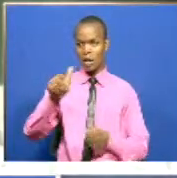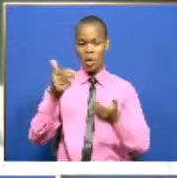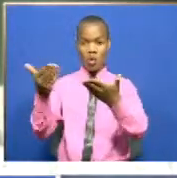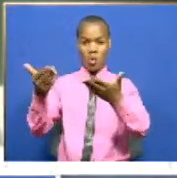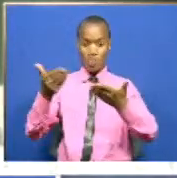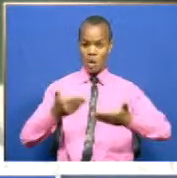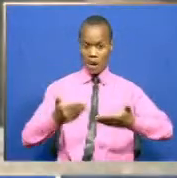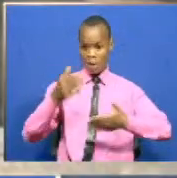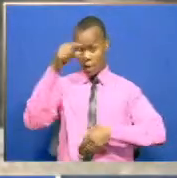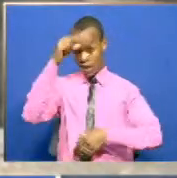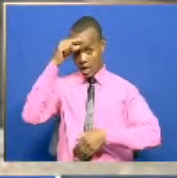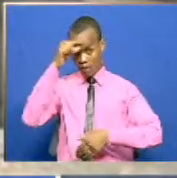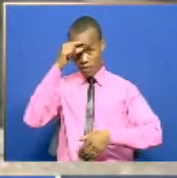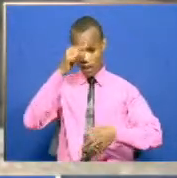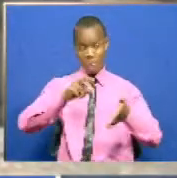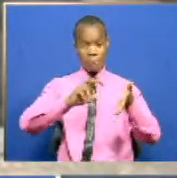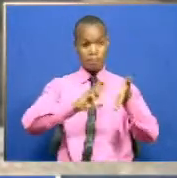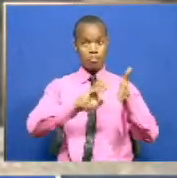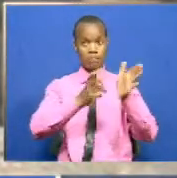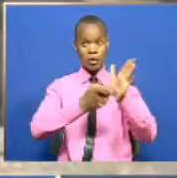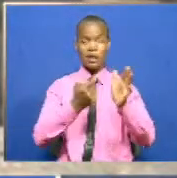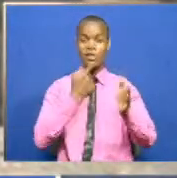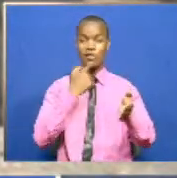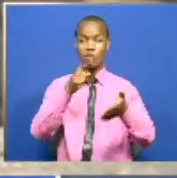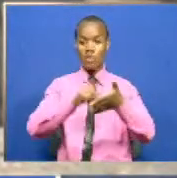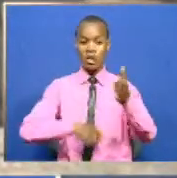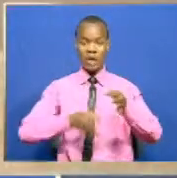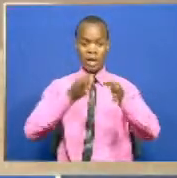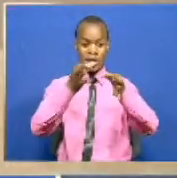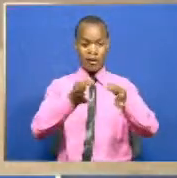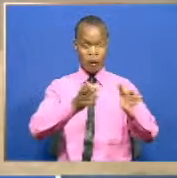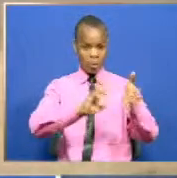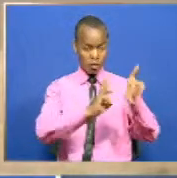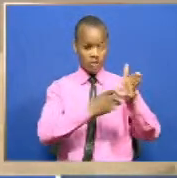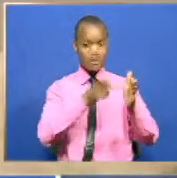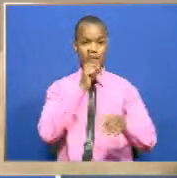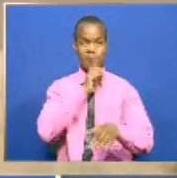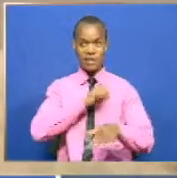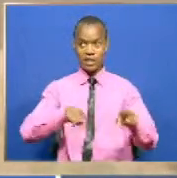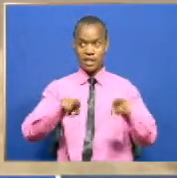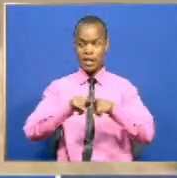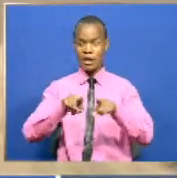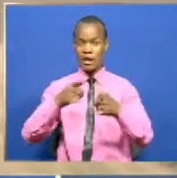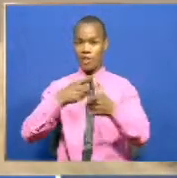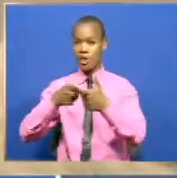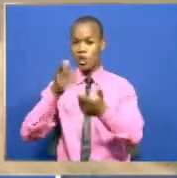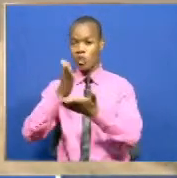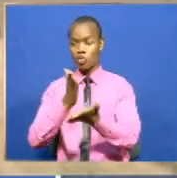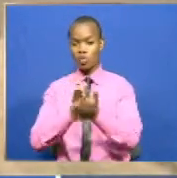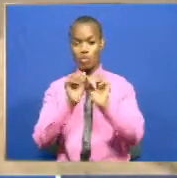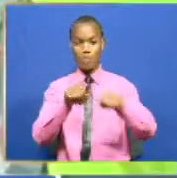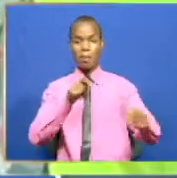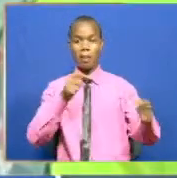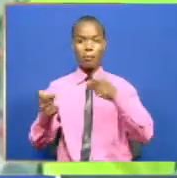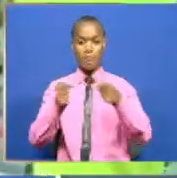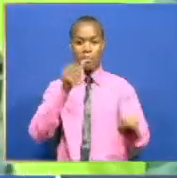initiative, saying once executed, the project will go a long way in reducing conflicts among locals. Well, the water plant that